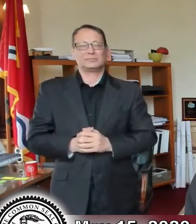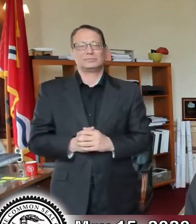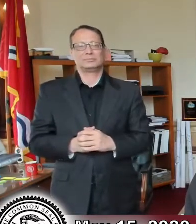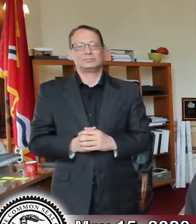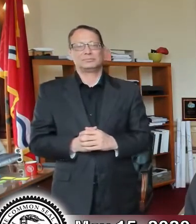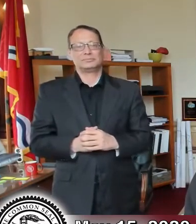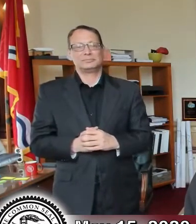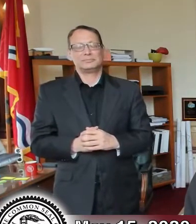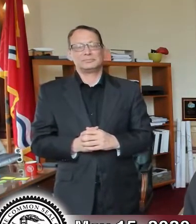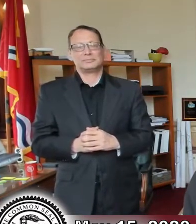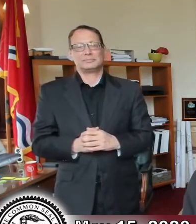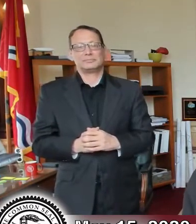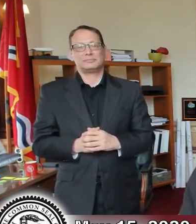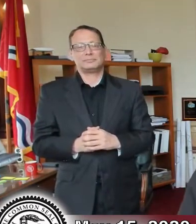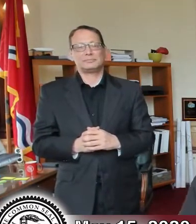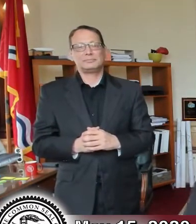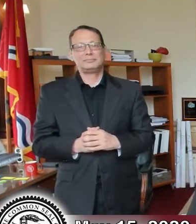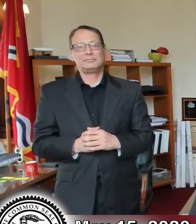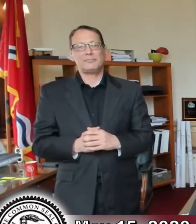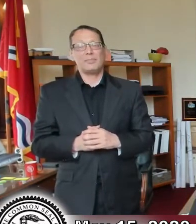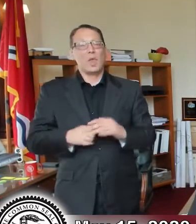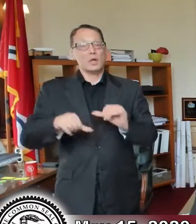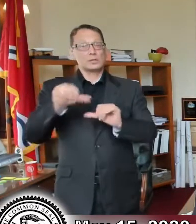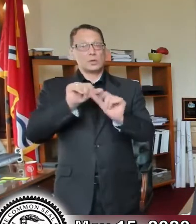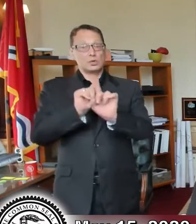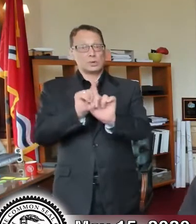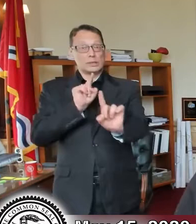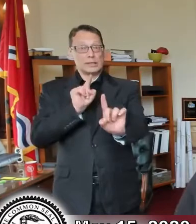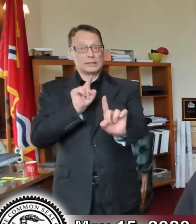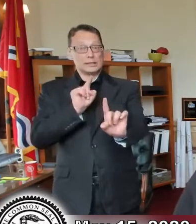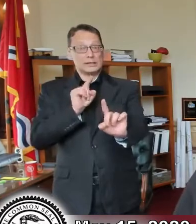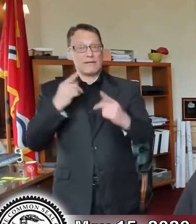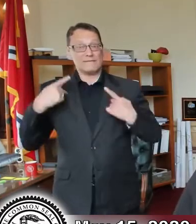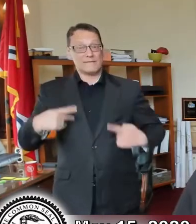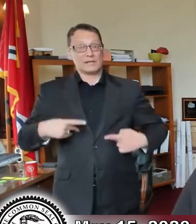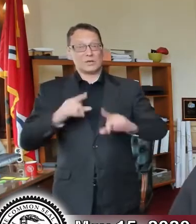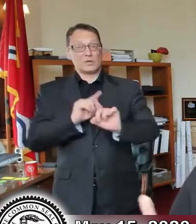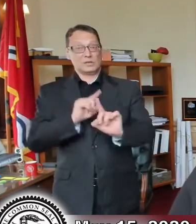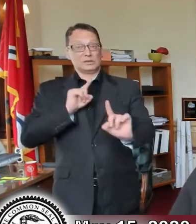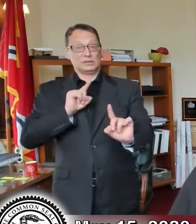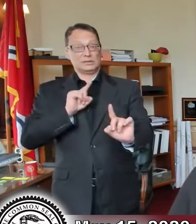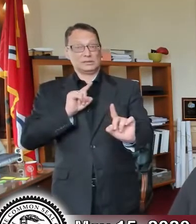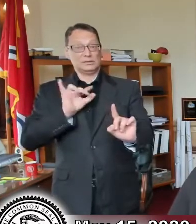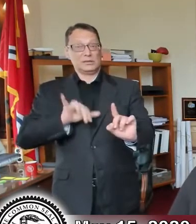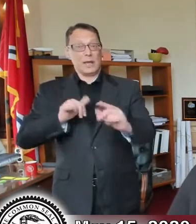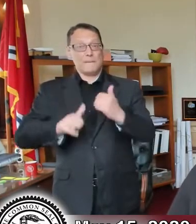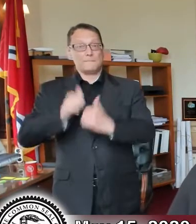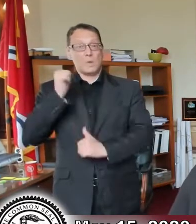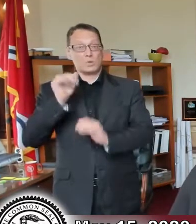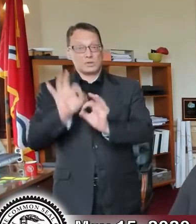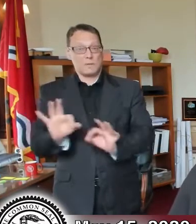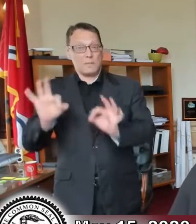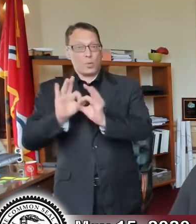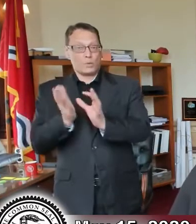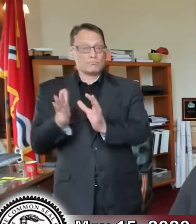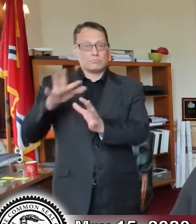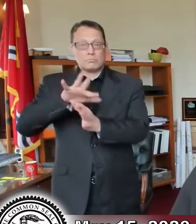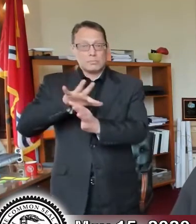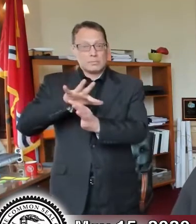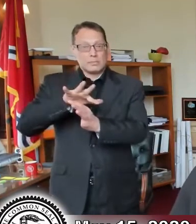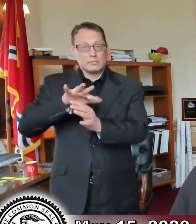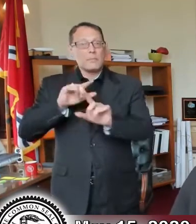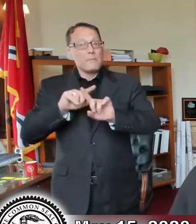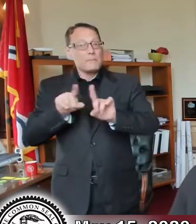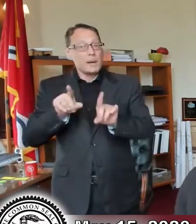I think one of the key, social distancing or physical distancing is the most important thing to do. But you